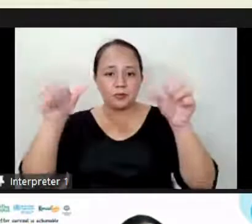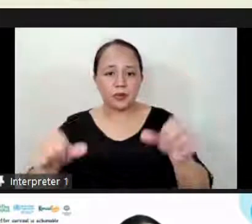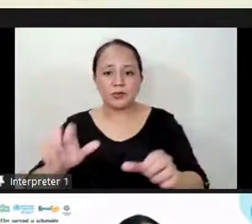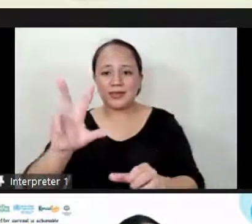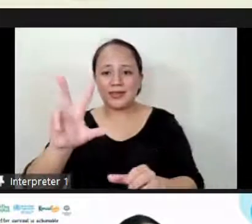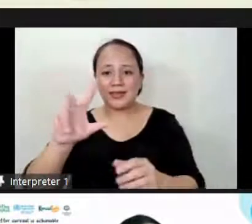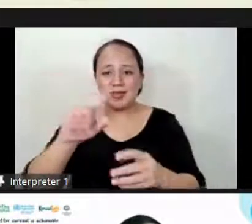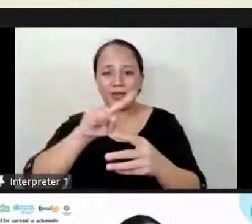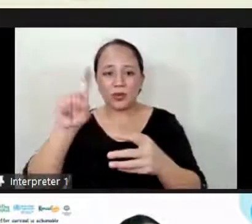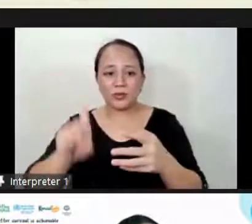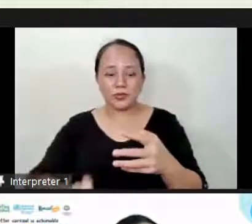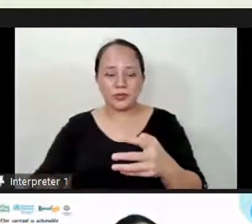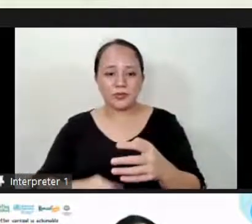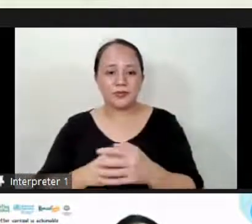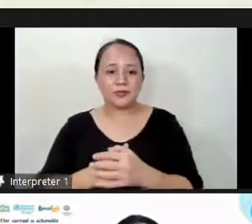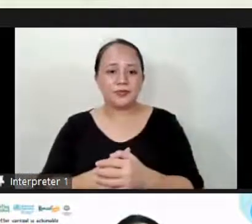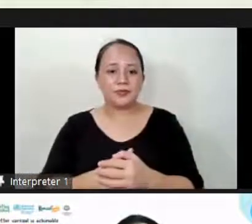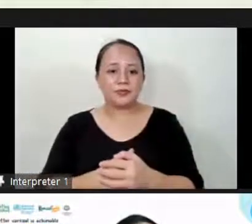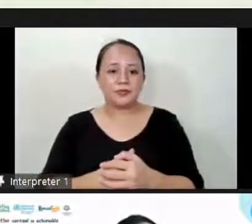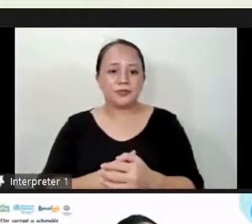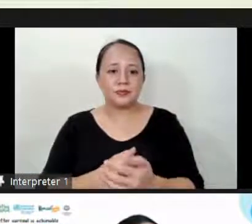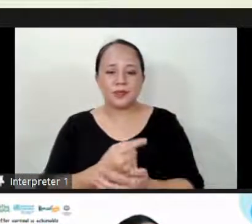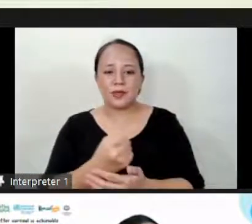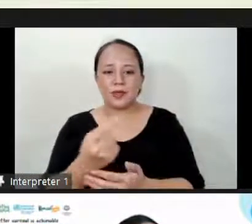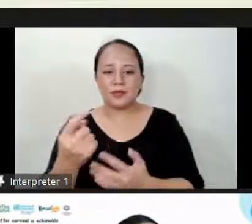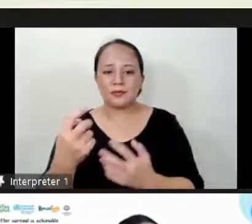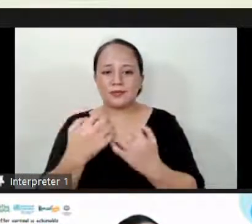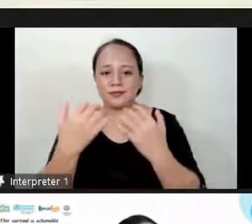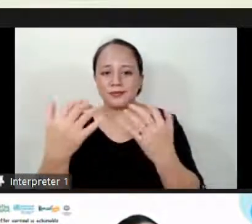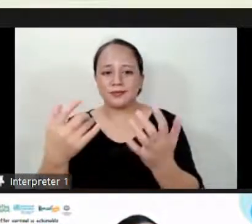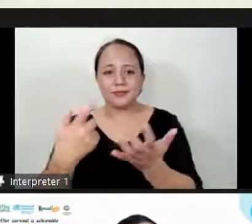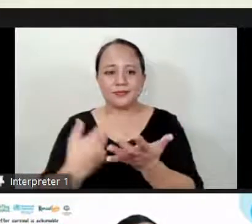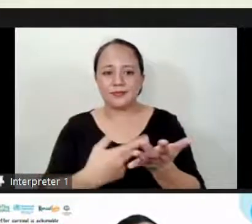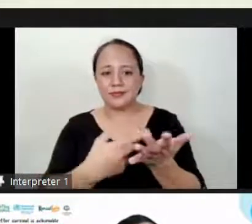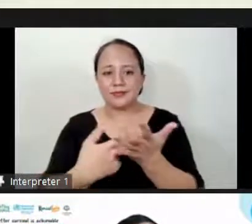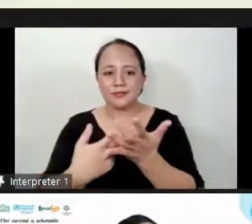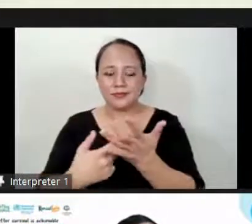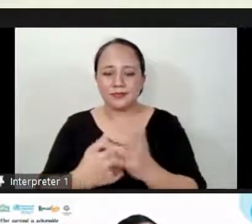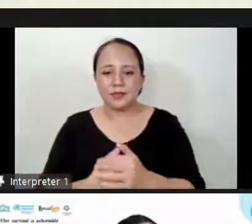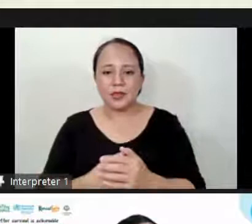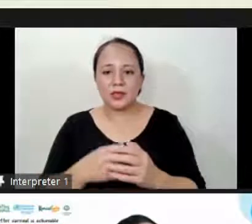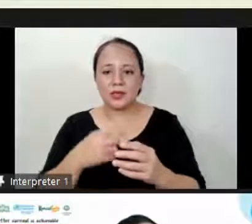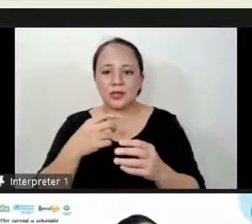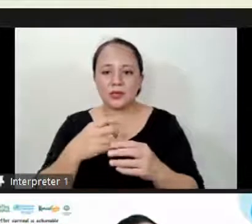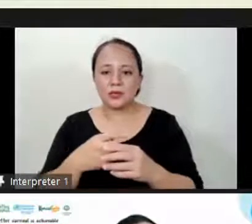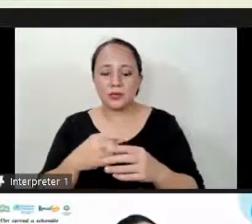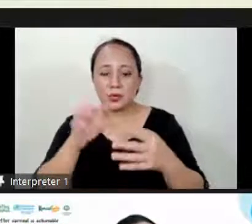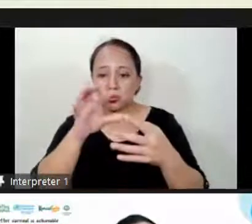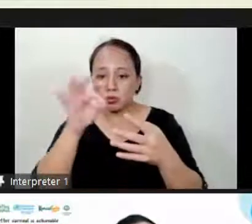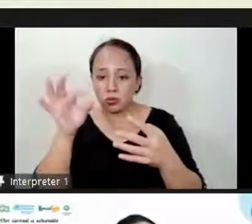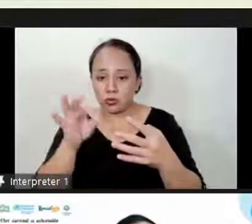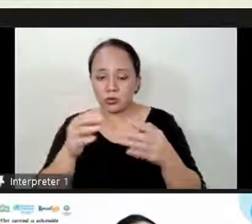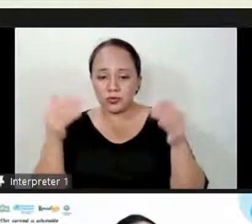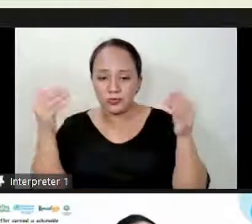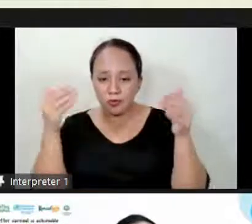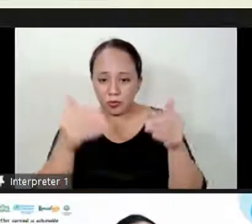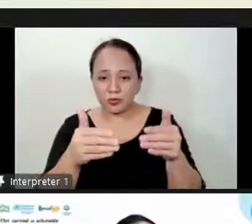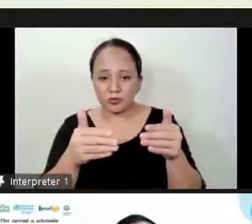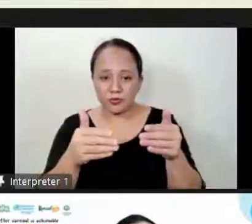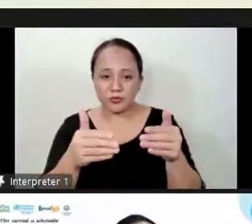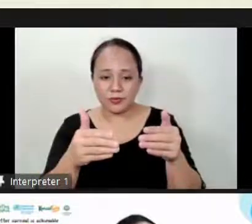questions to each of our panel discussants. They may choose to concentrate